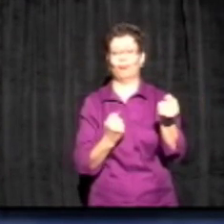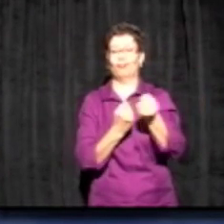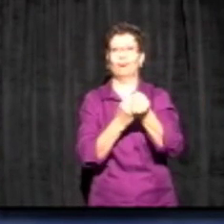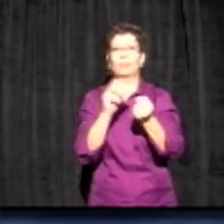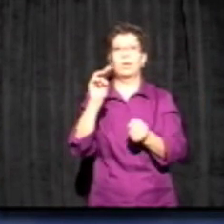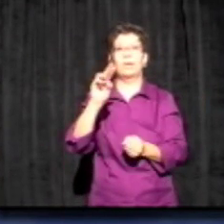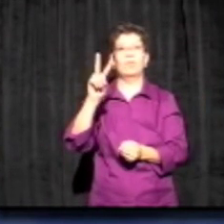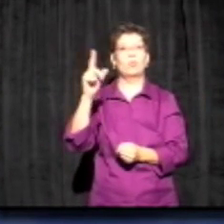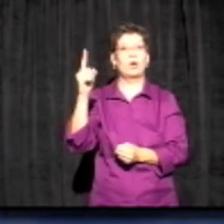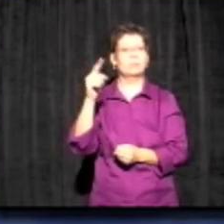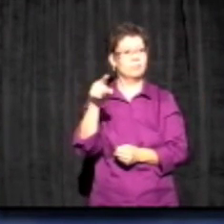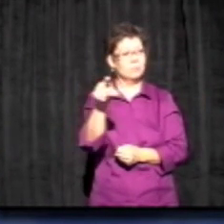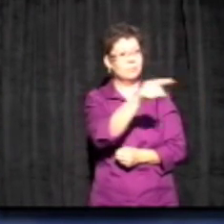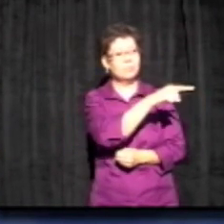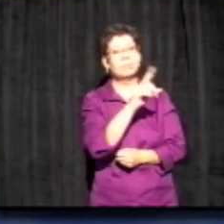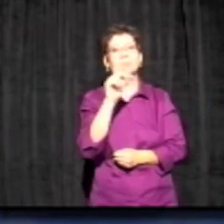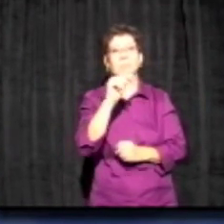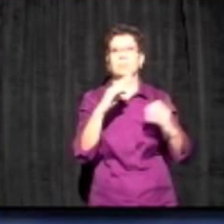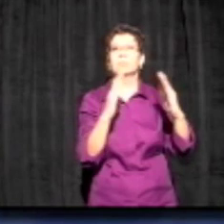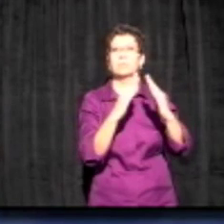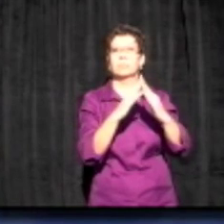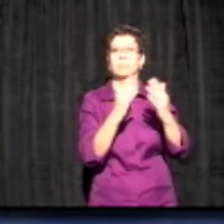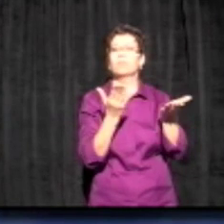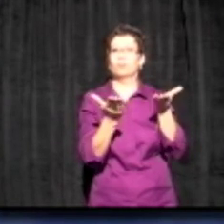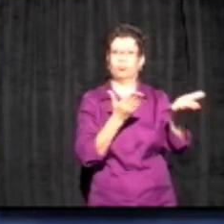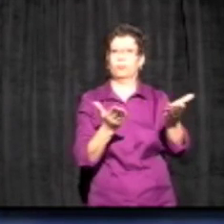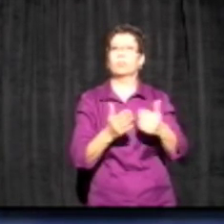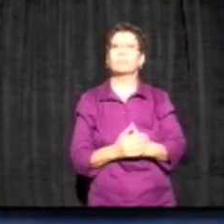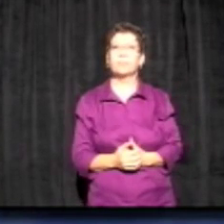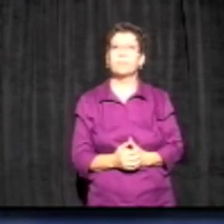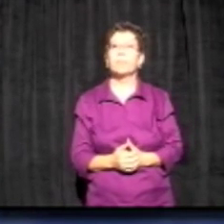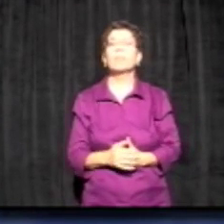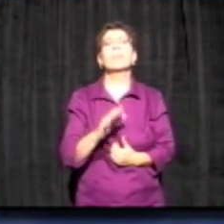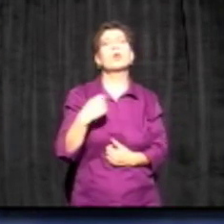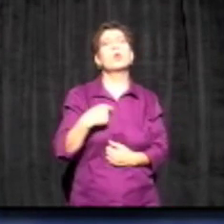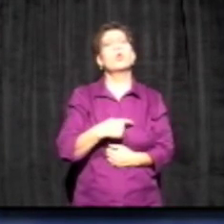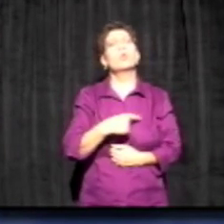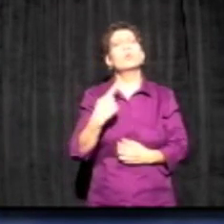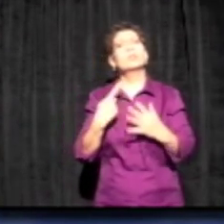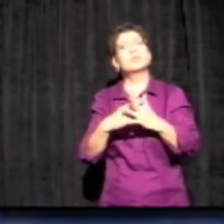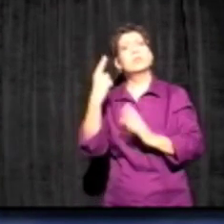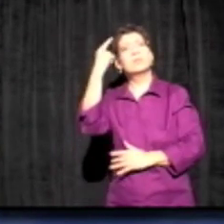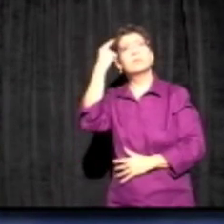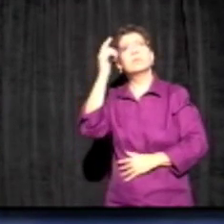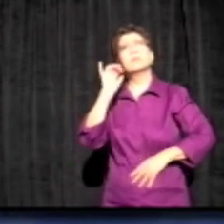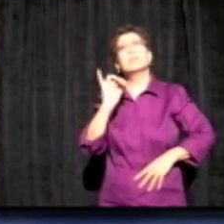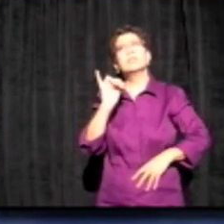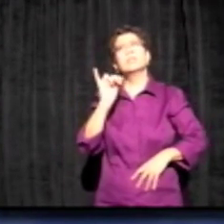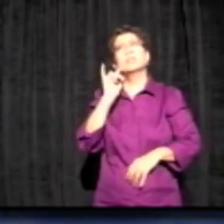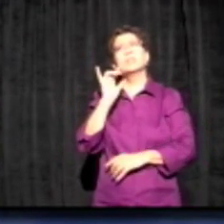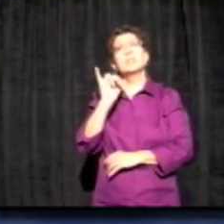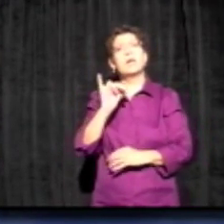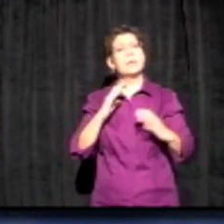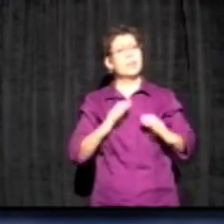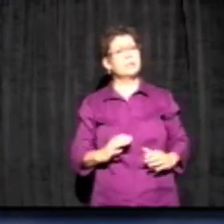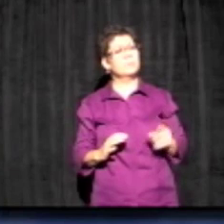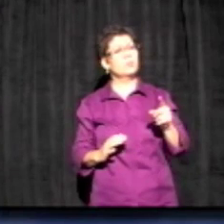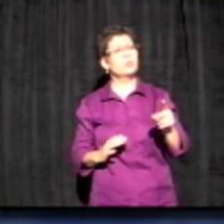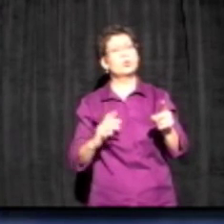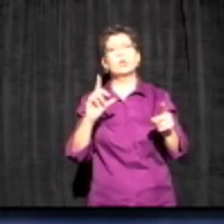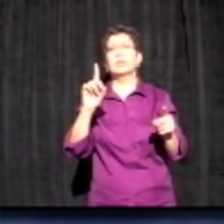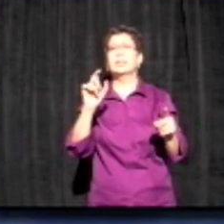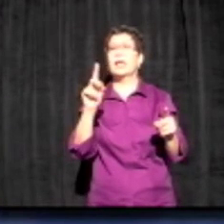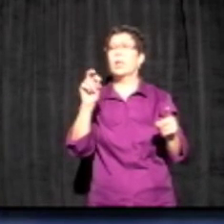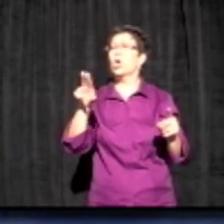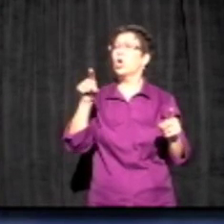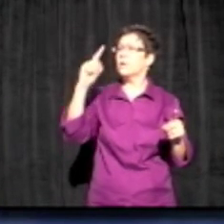woefully underserved market. When we started to think about the profile of an MV-1 dealer,